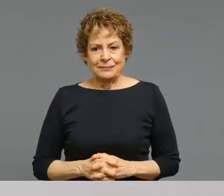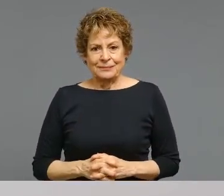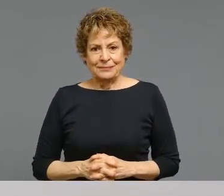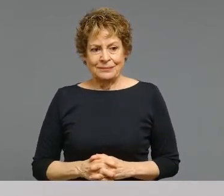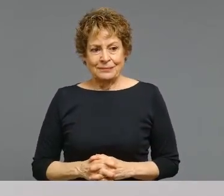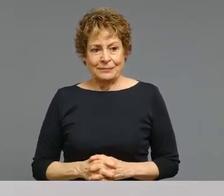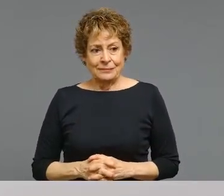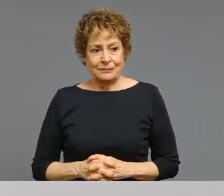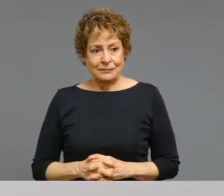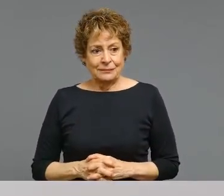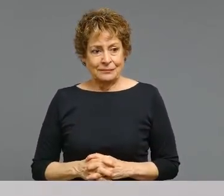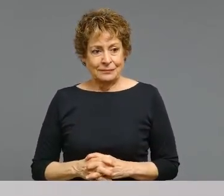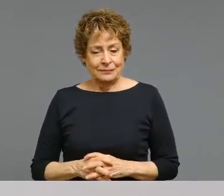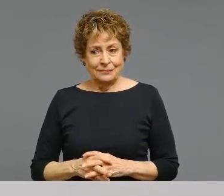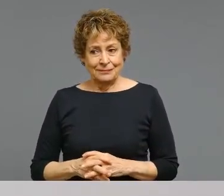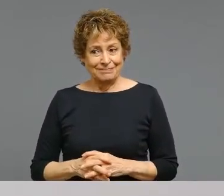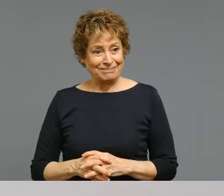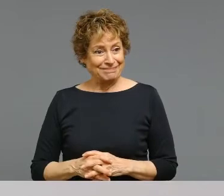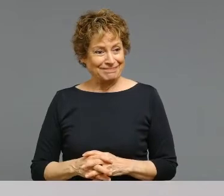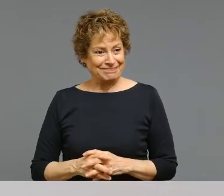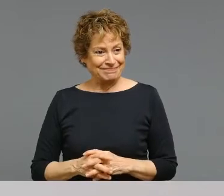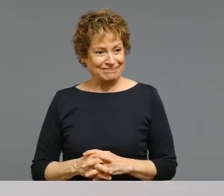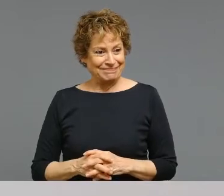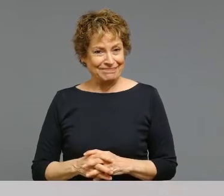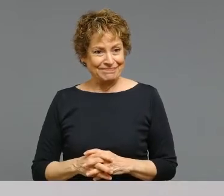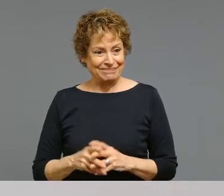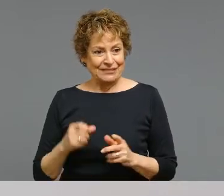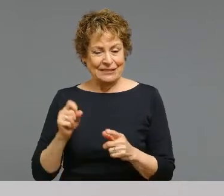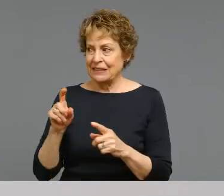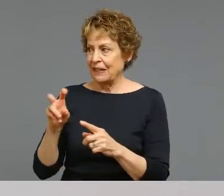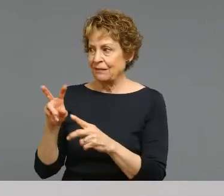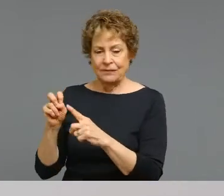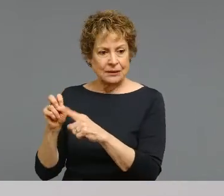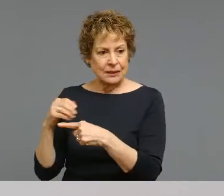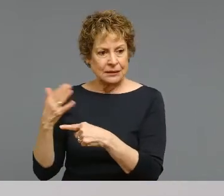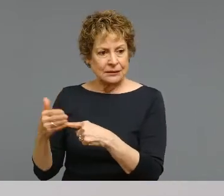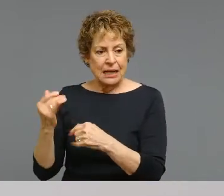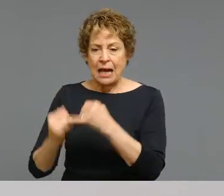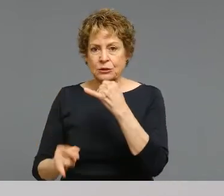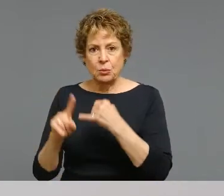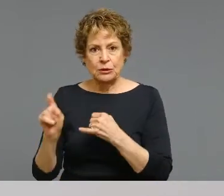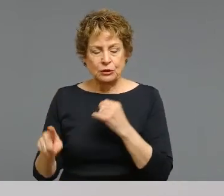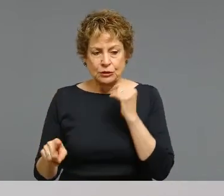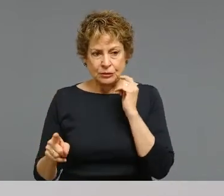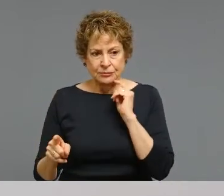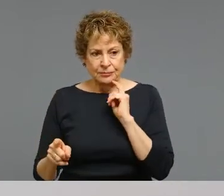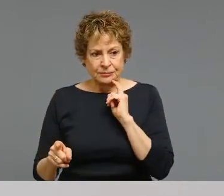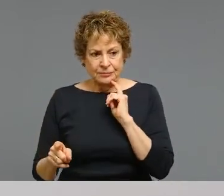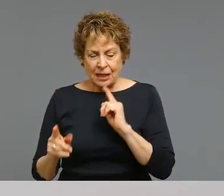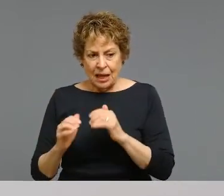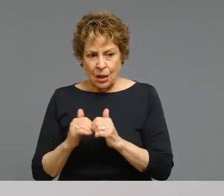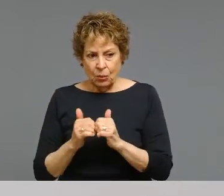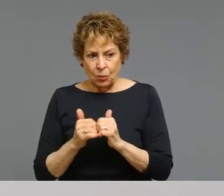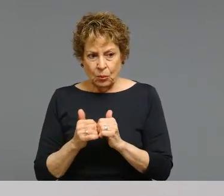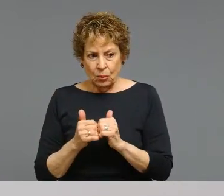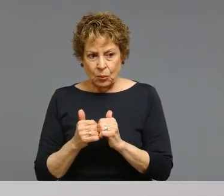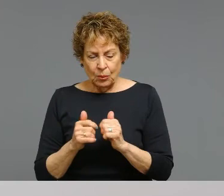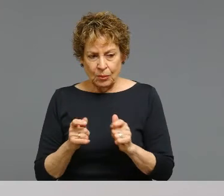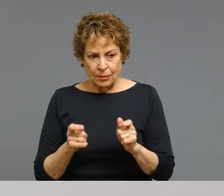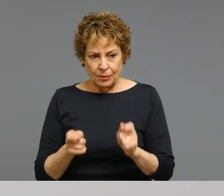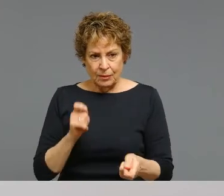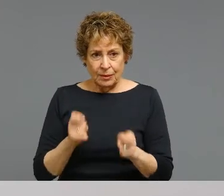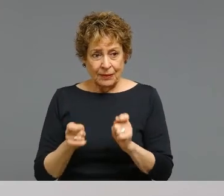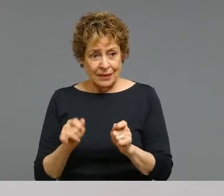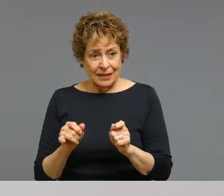Okay, yeah, I'll just wait for a text from Steve, that's fine. And then lastly, you mentioned hours being modified at state sites. Any set date on the mass